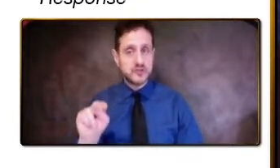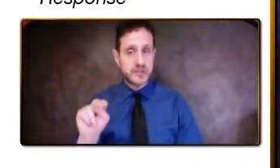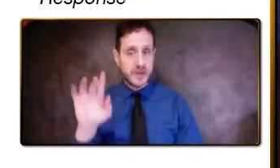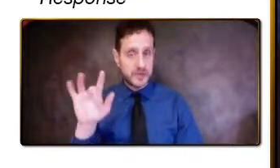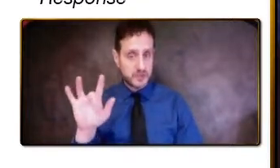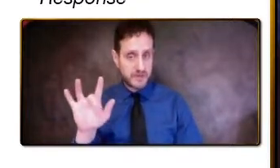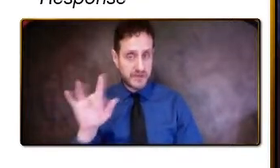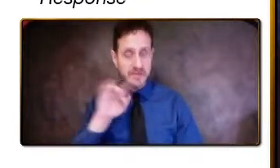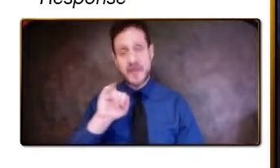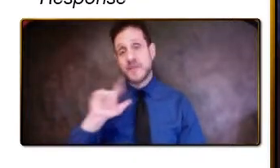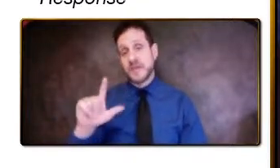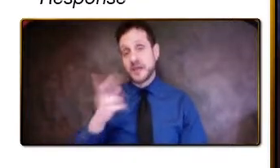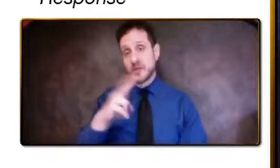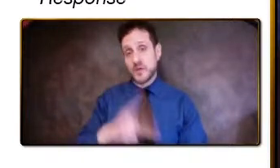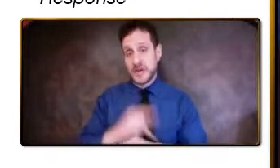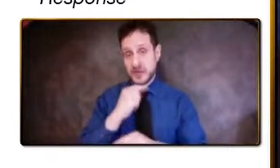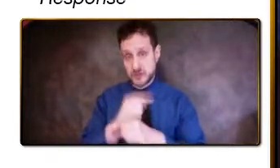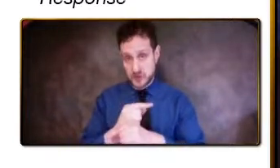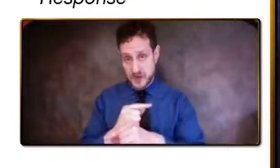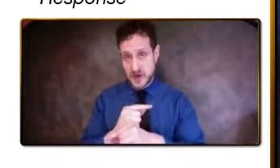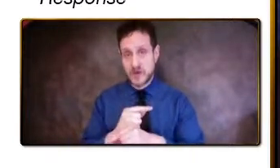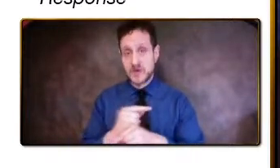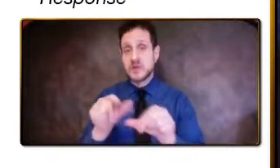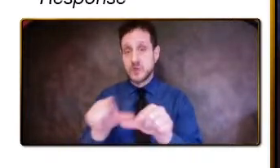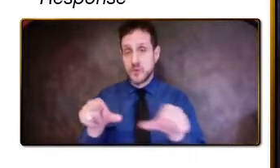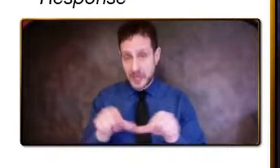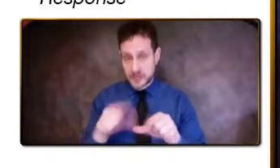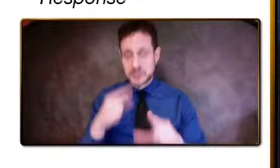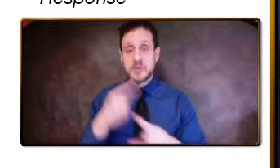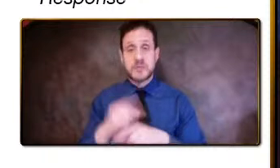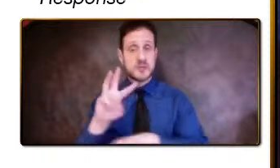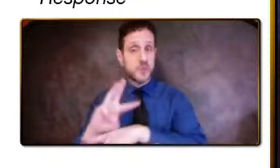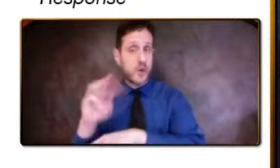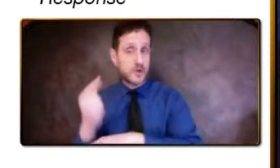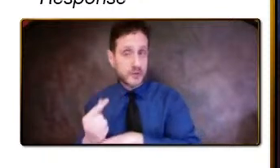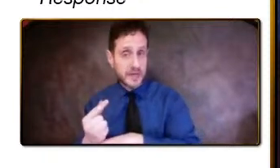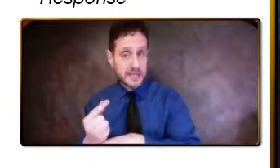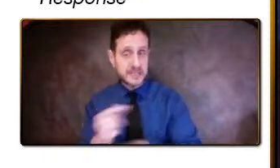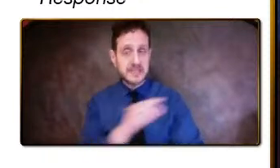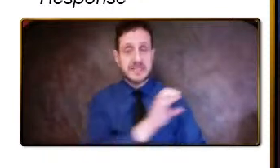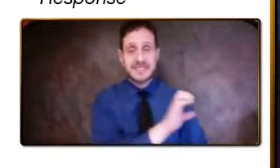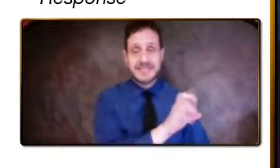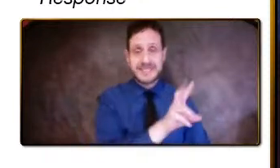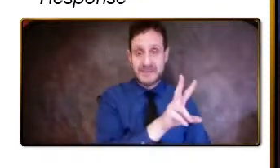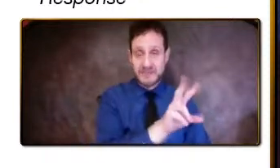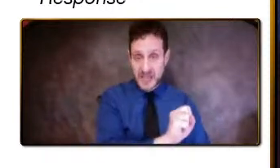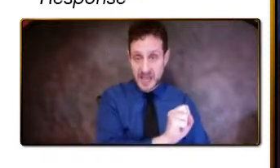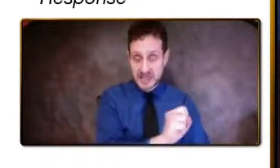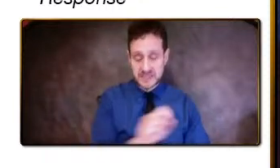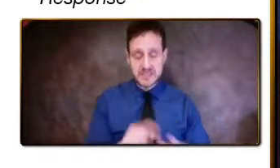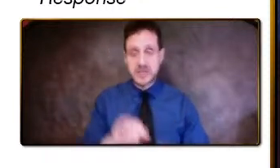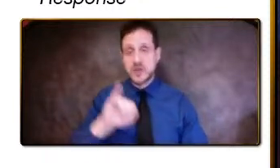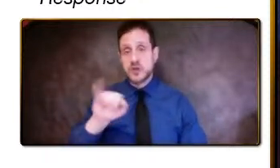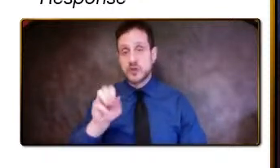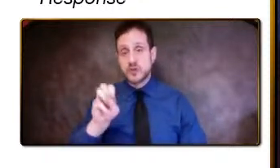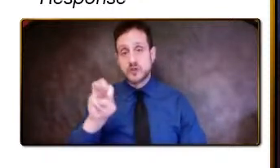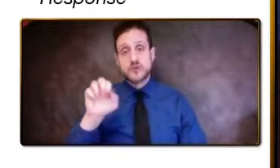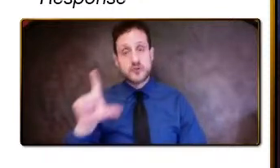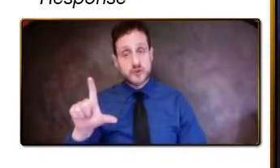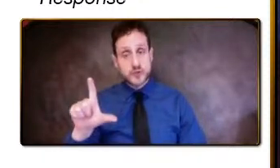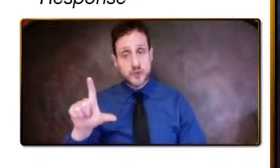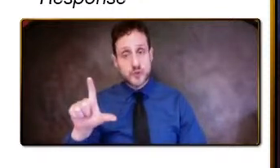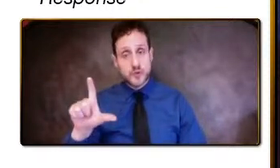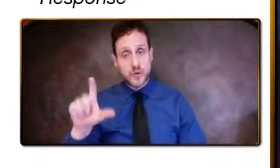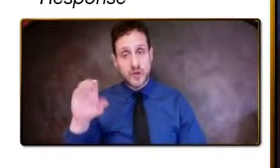sites, plus Walgreens, as well as additional sites at CVS and Jewel Osco, with limited vaccine from